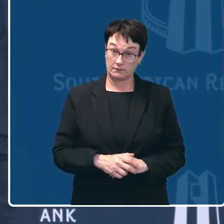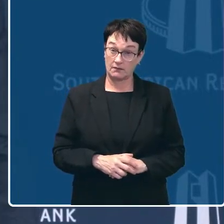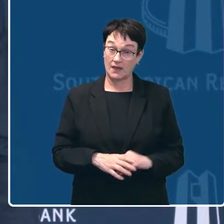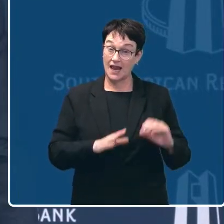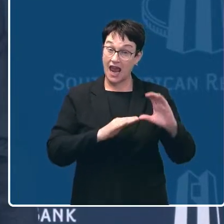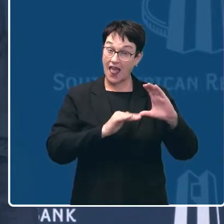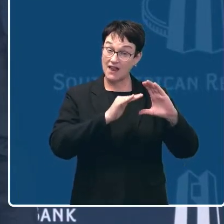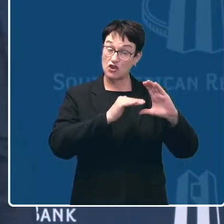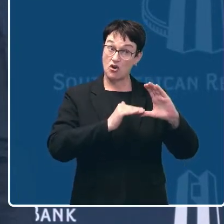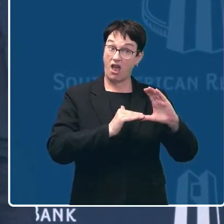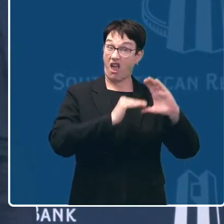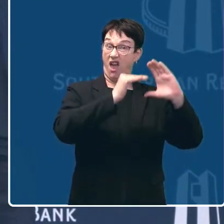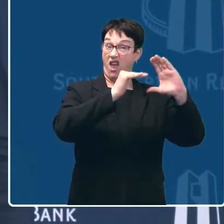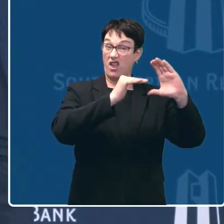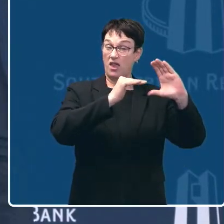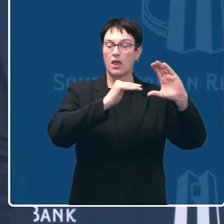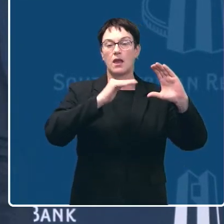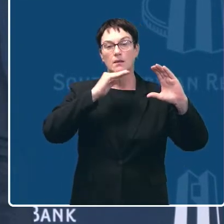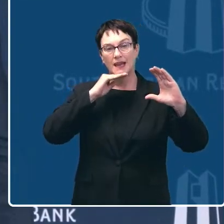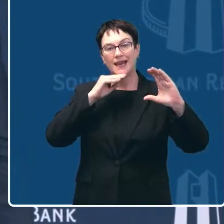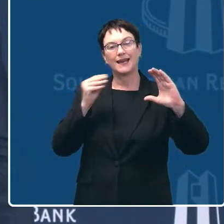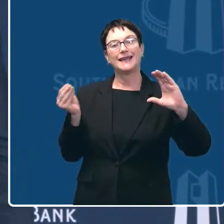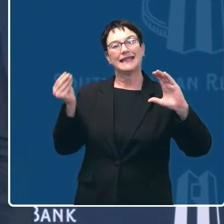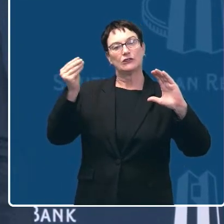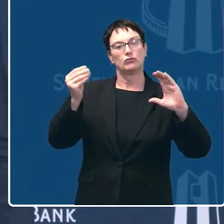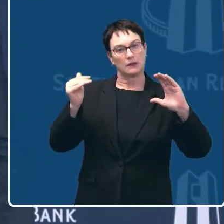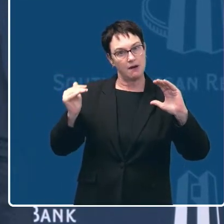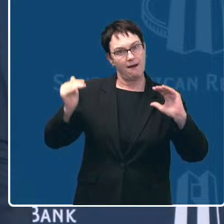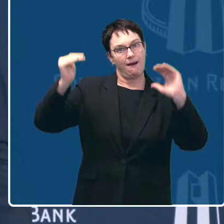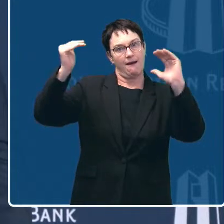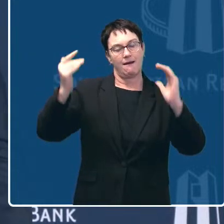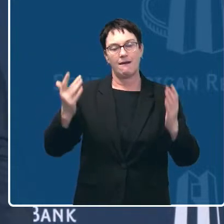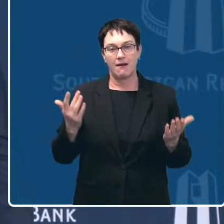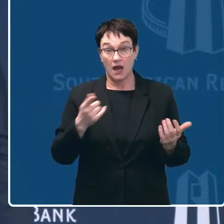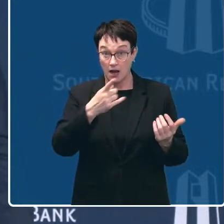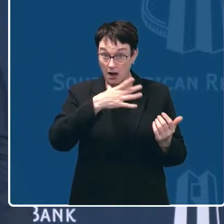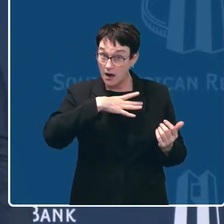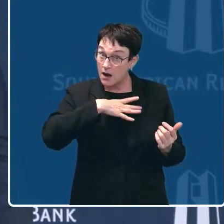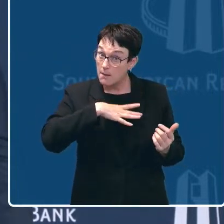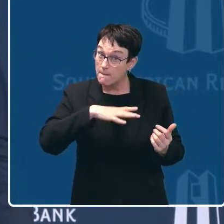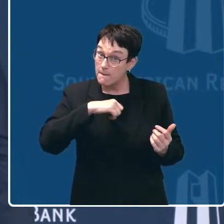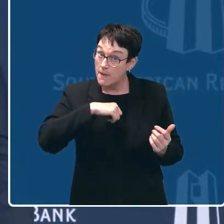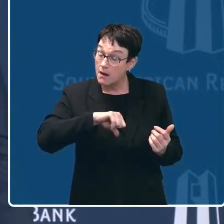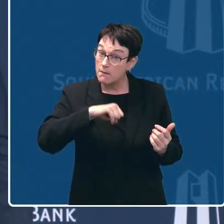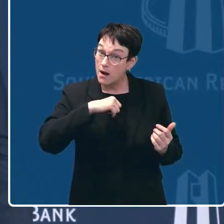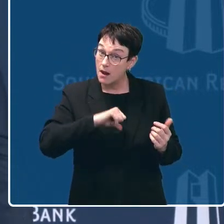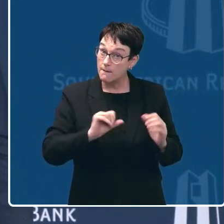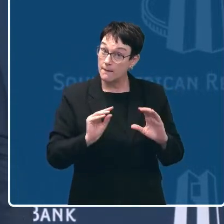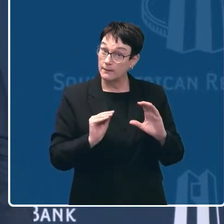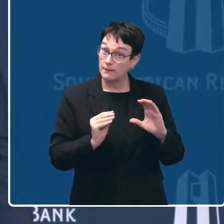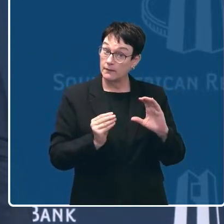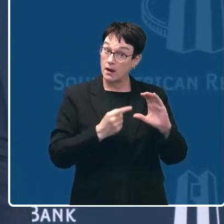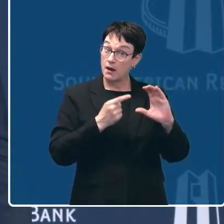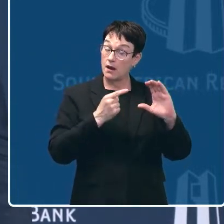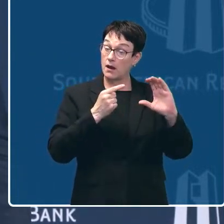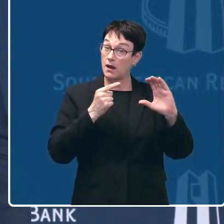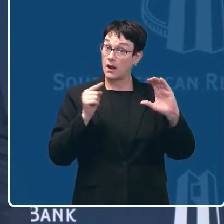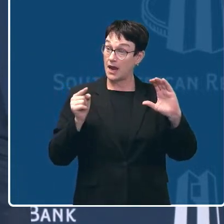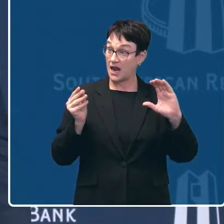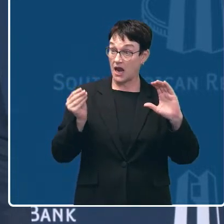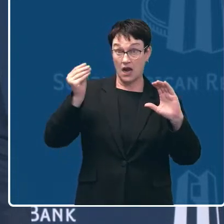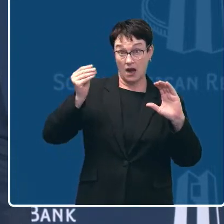inflation begets high interest rates. If you want lower interest rates, you must have